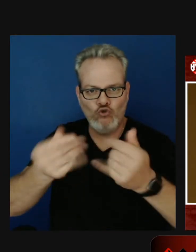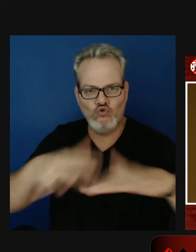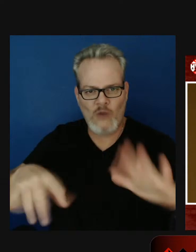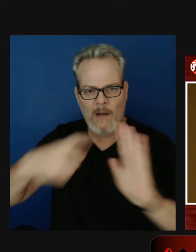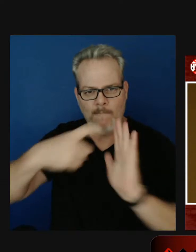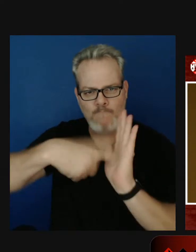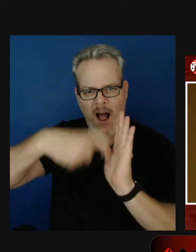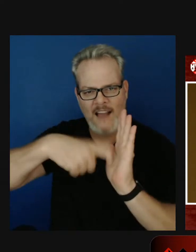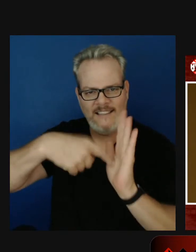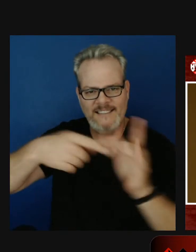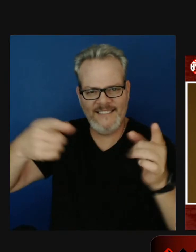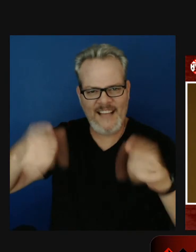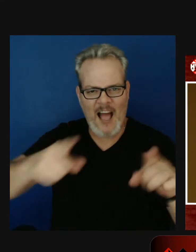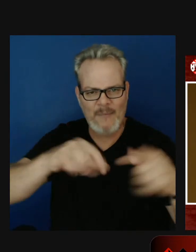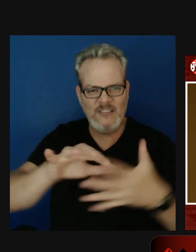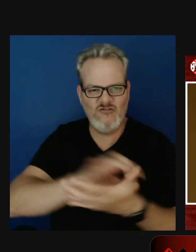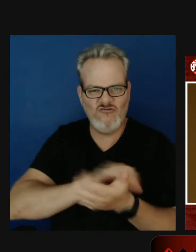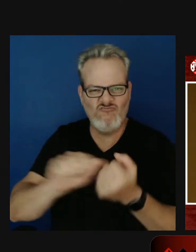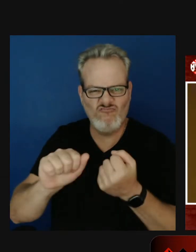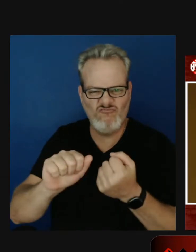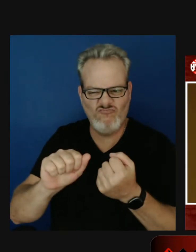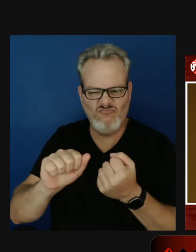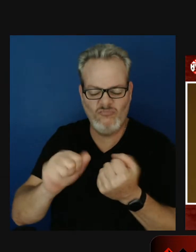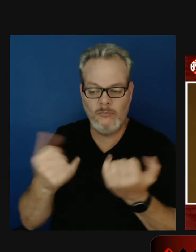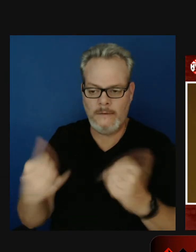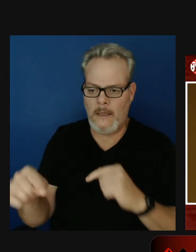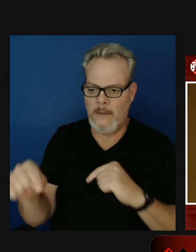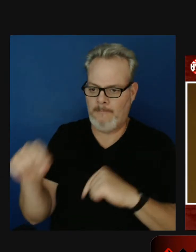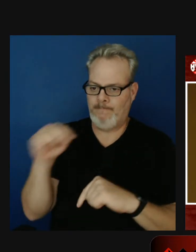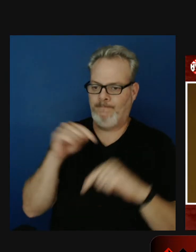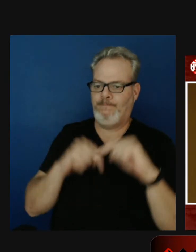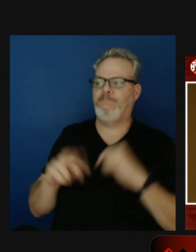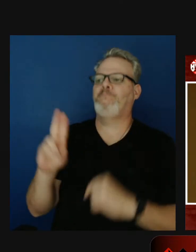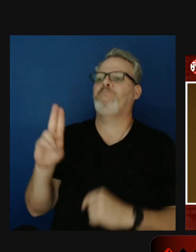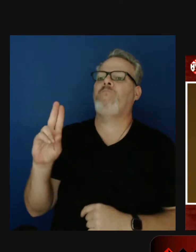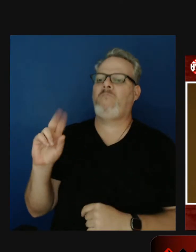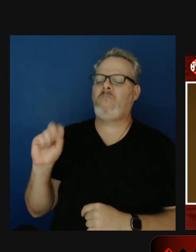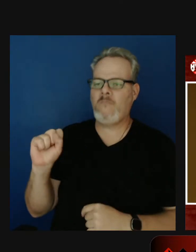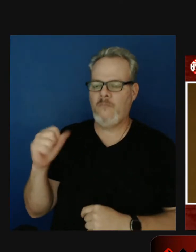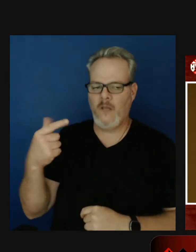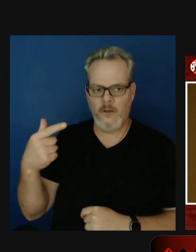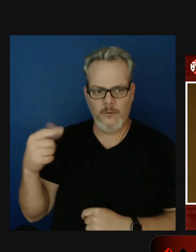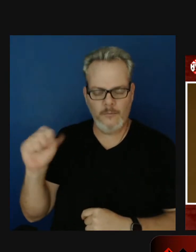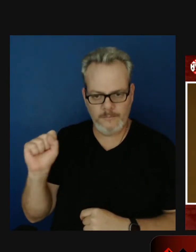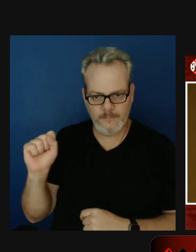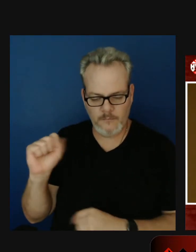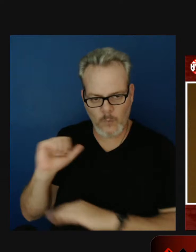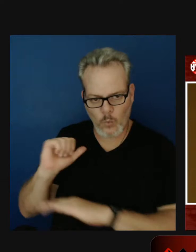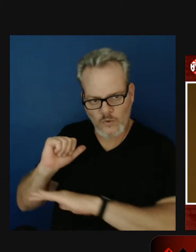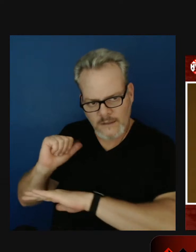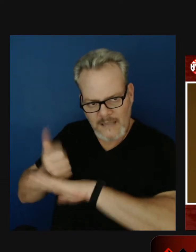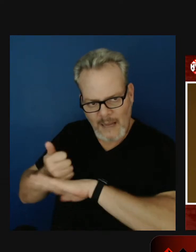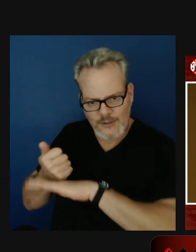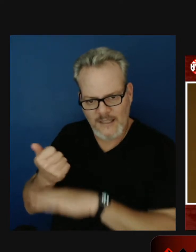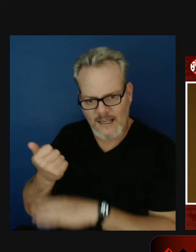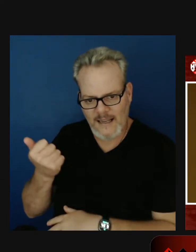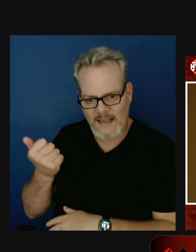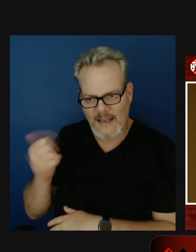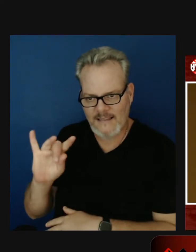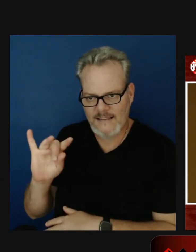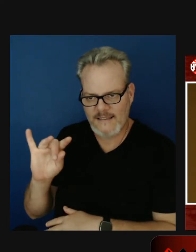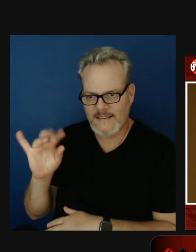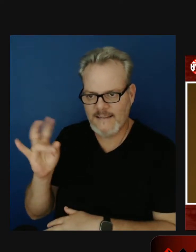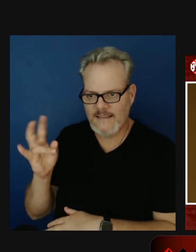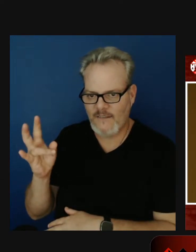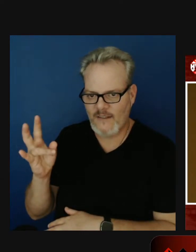So back to the USGS. It was established in 1879. And this is a first